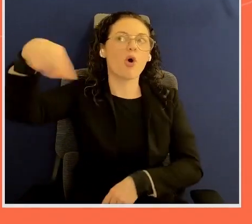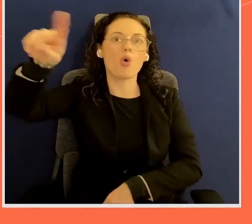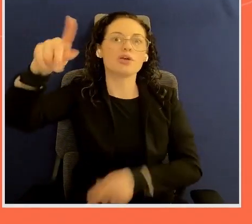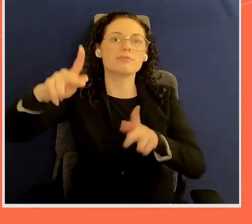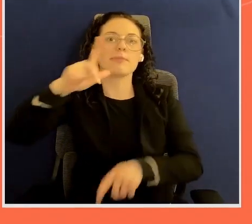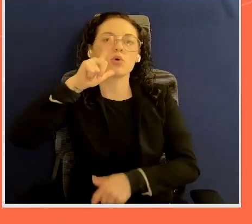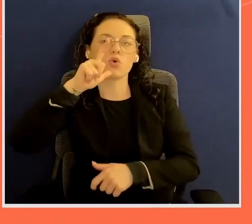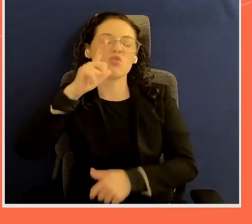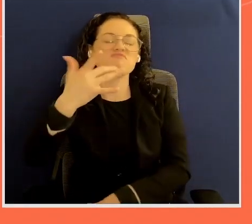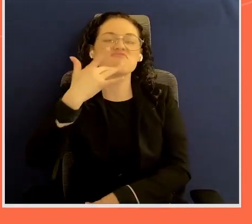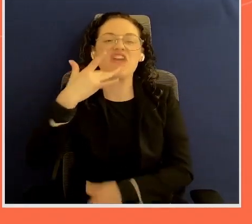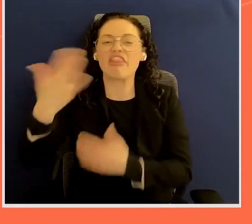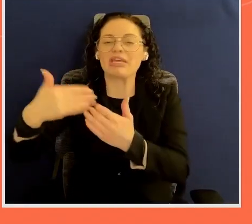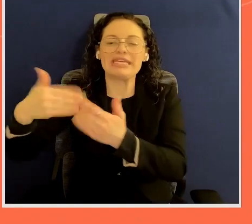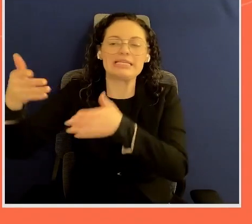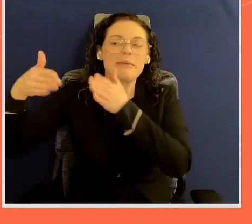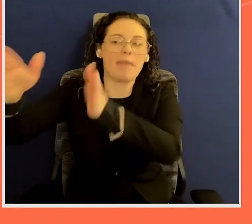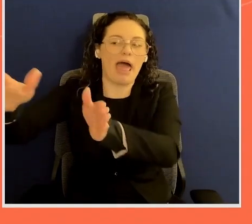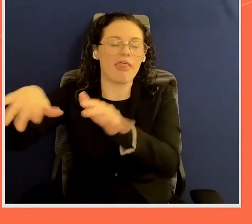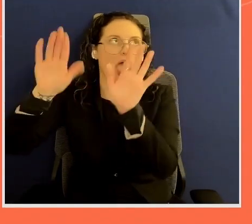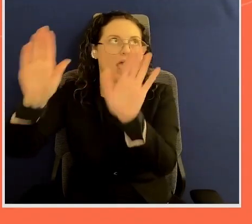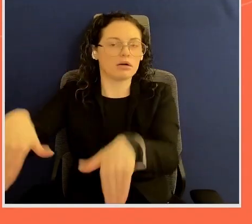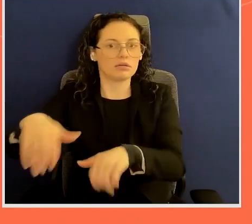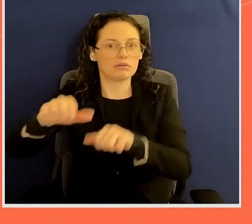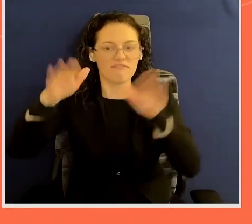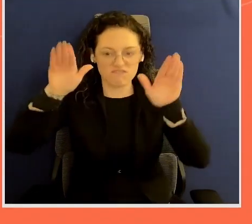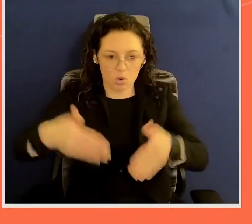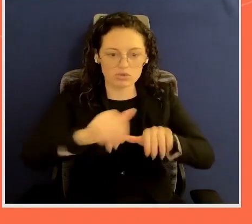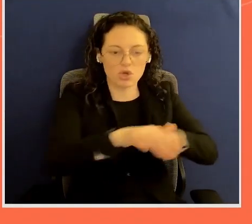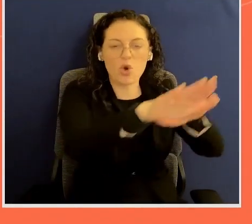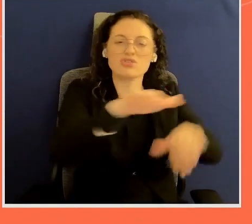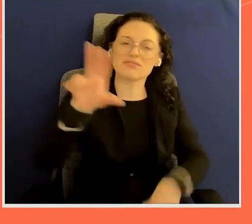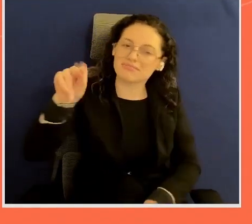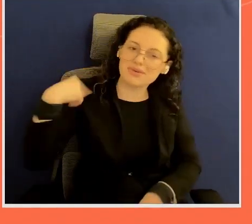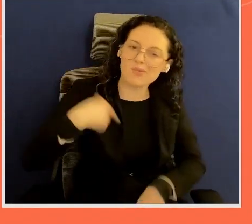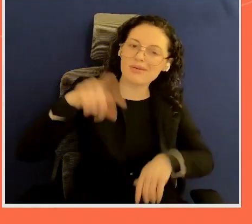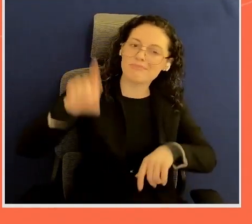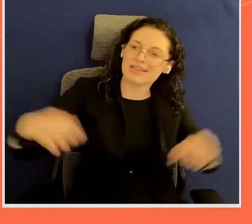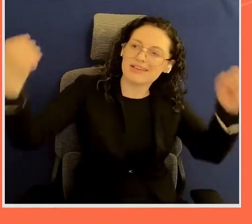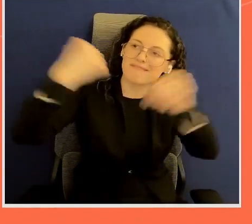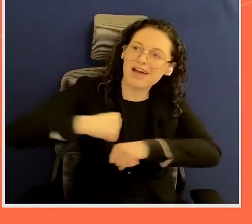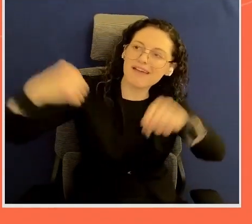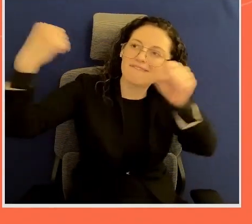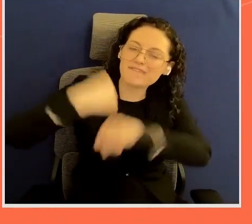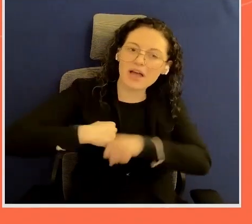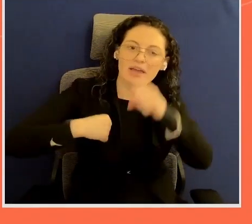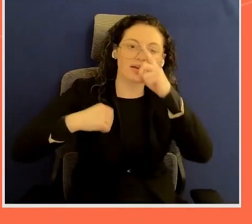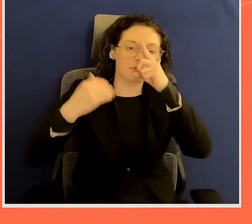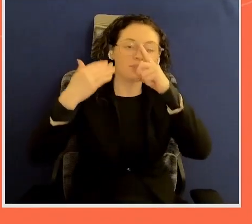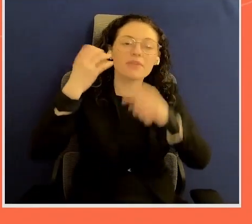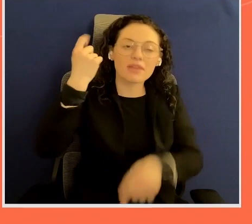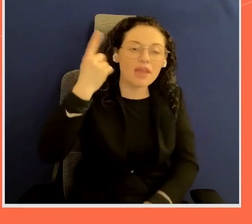or for the livelihoods that feed their families, keep them alive. We realize, all of us,